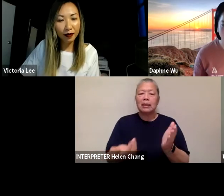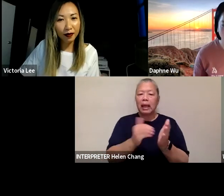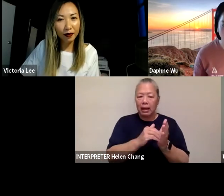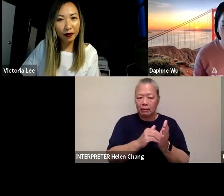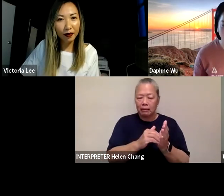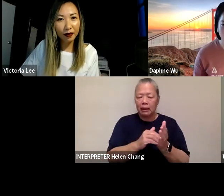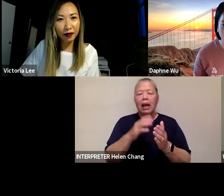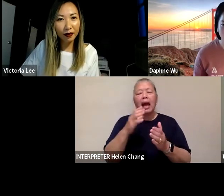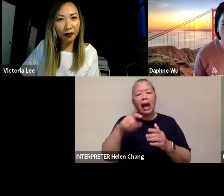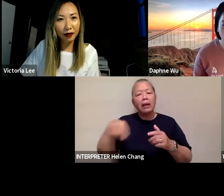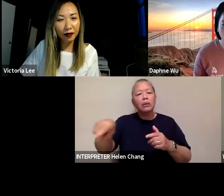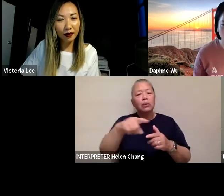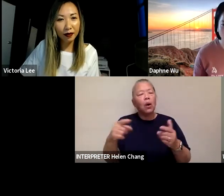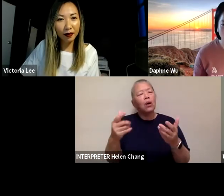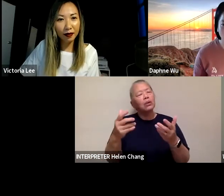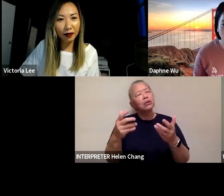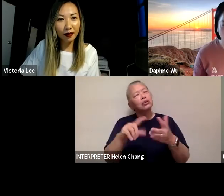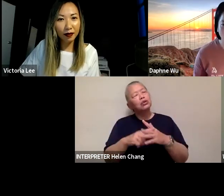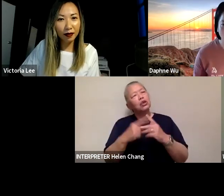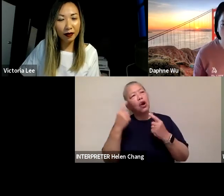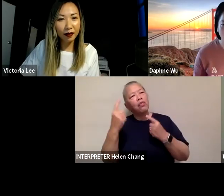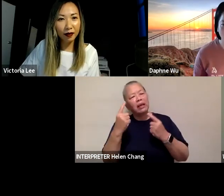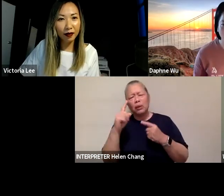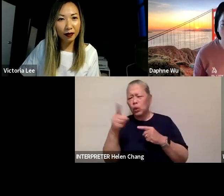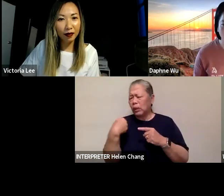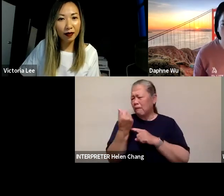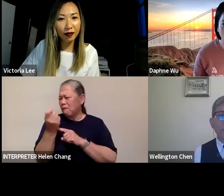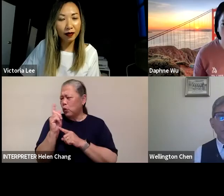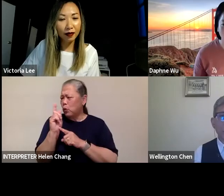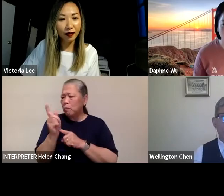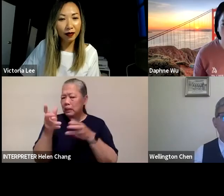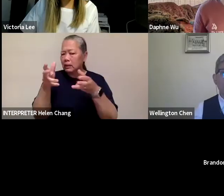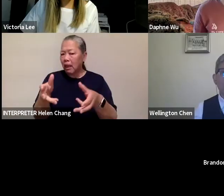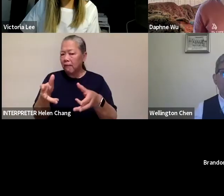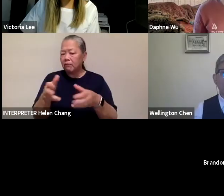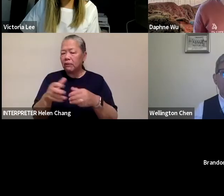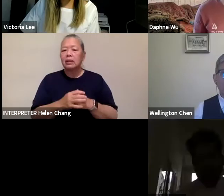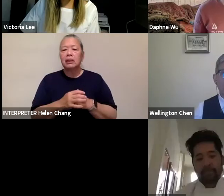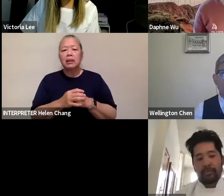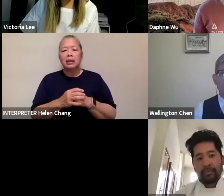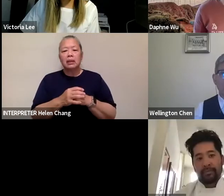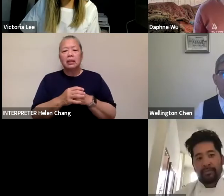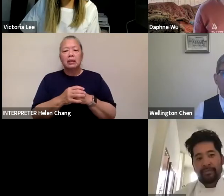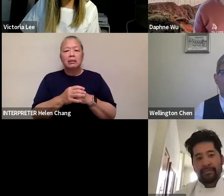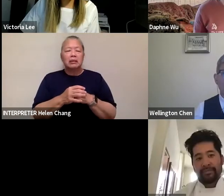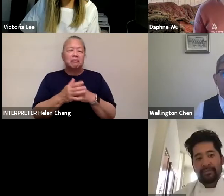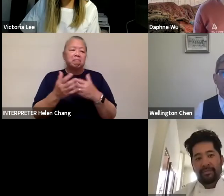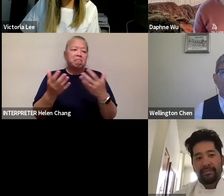about what I'm going to ask you. We have only a few minutes, I literally, in all of the maybe